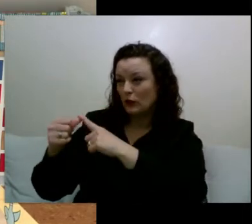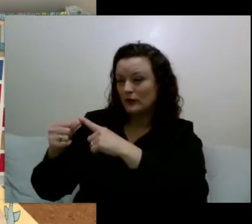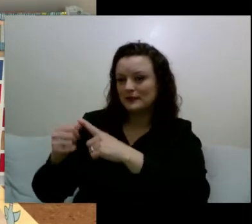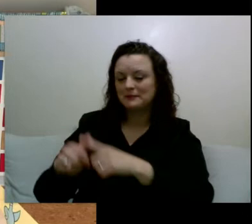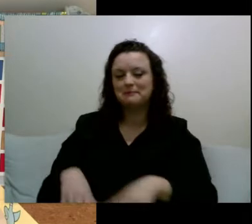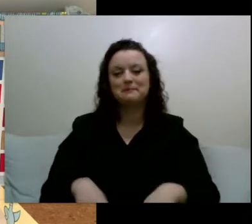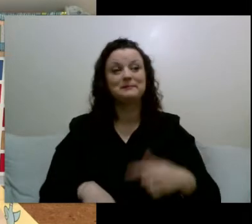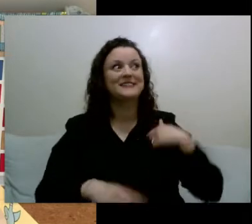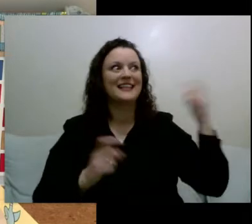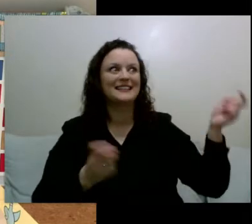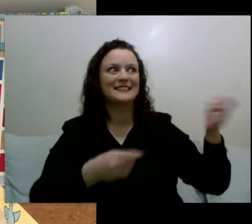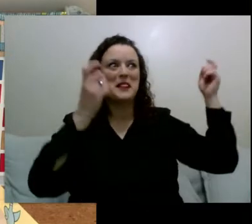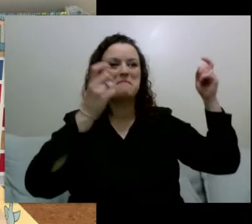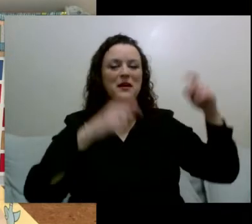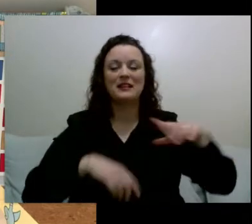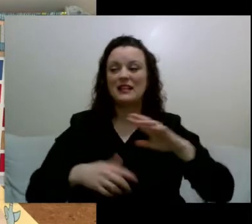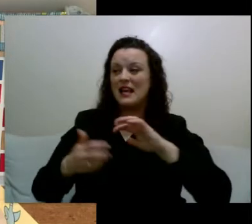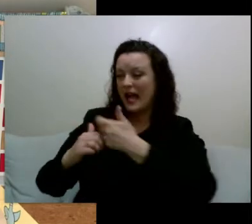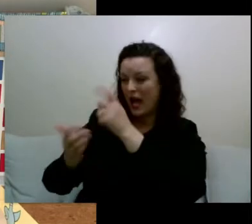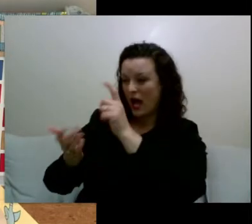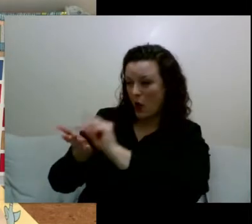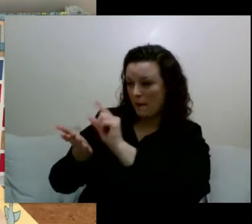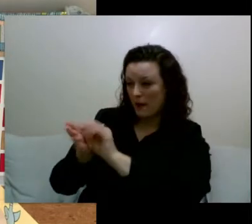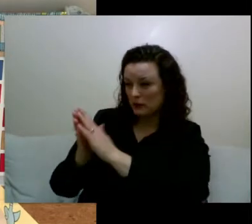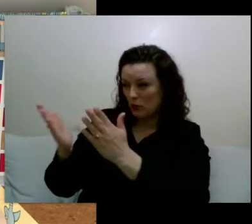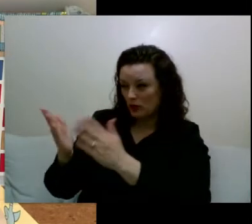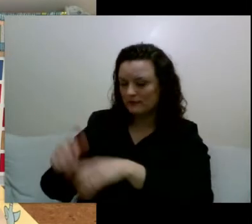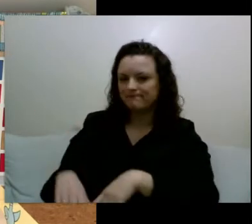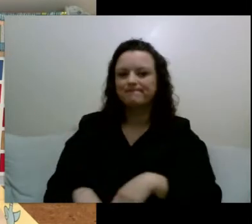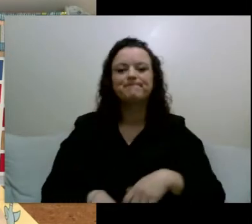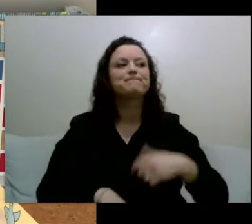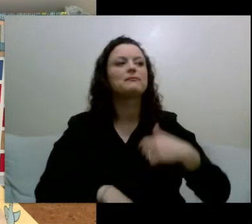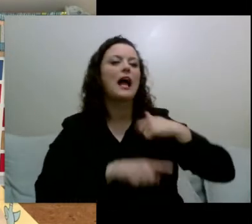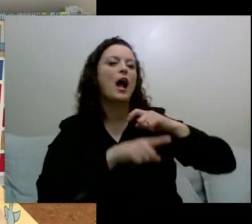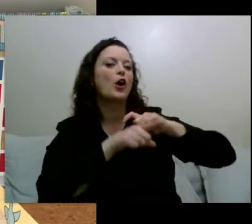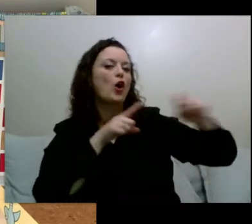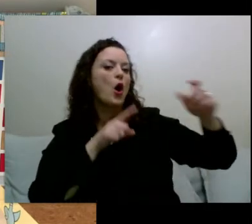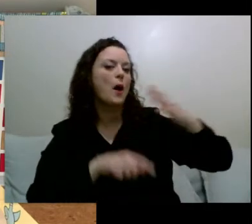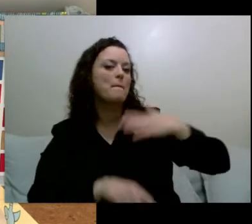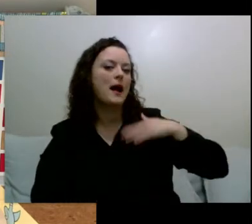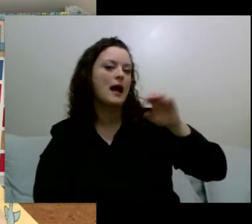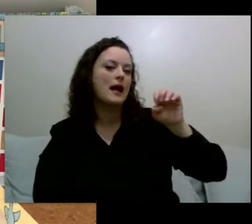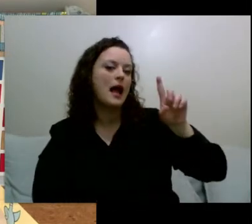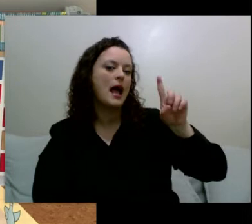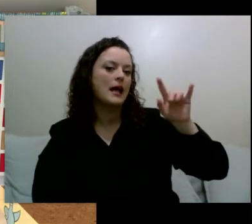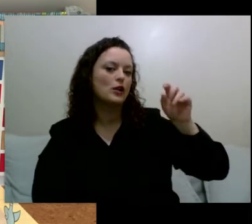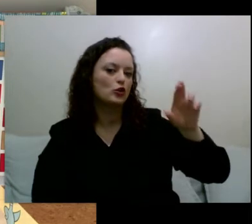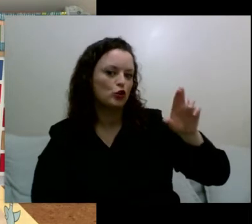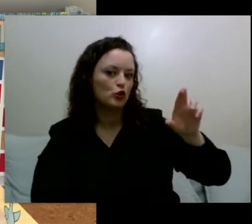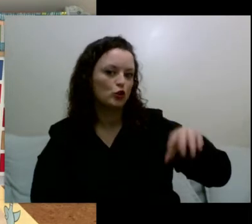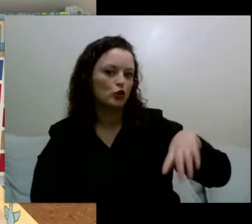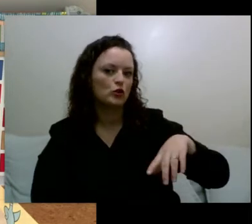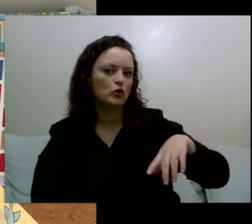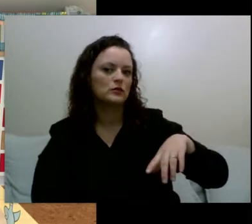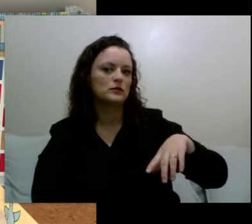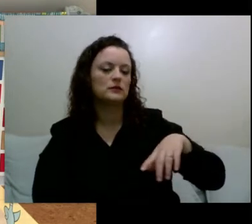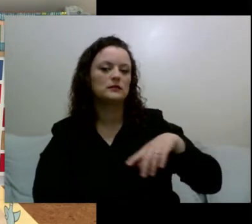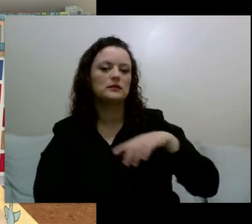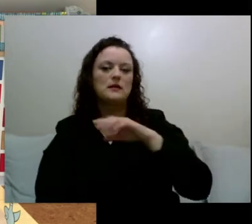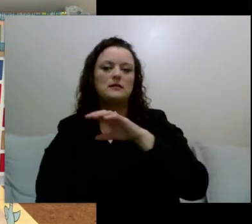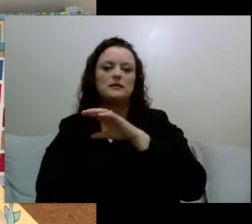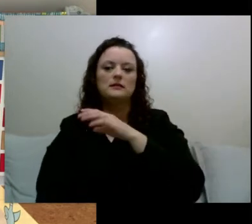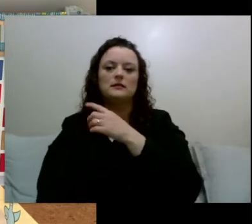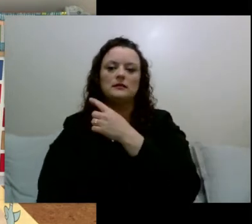how do you get books published? I call my editor. Ask Cree of 8 and Gabby age 6. Well,